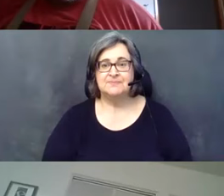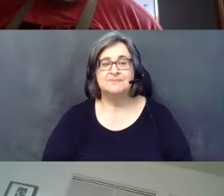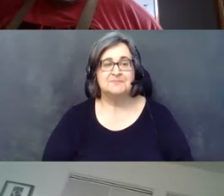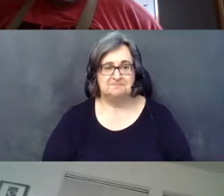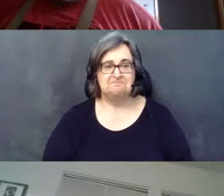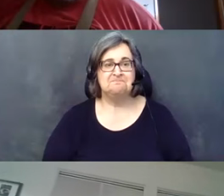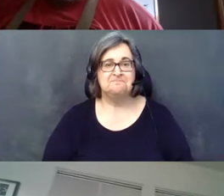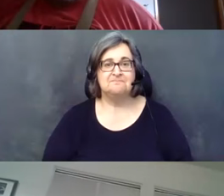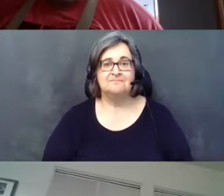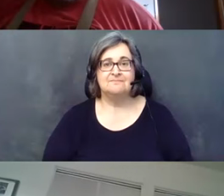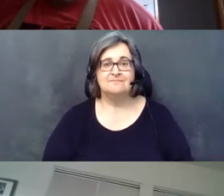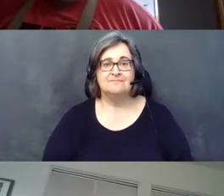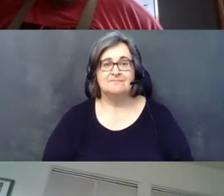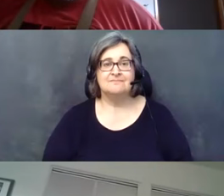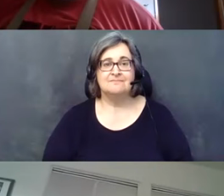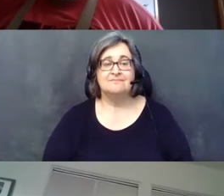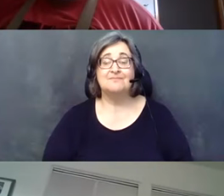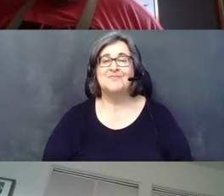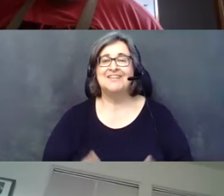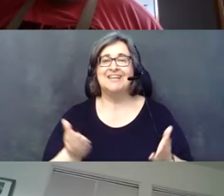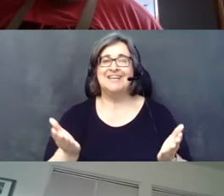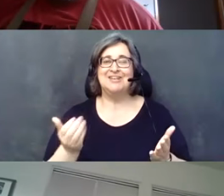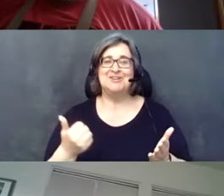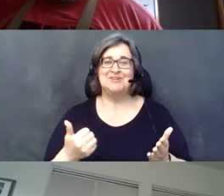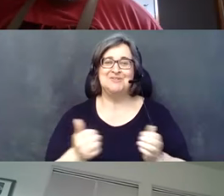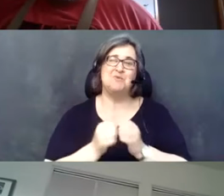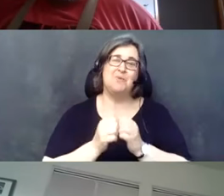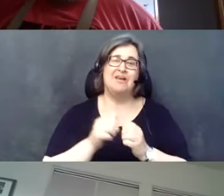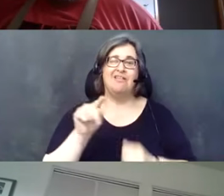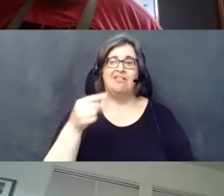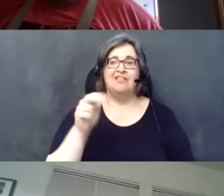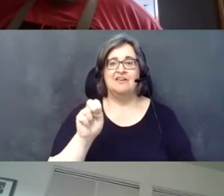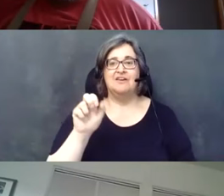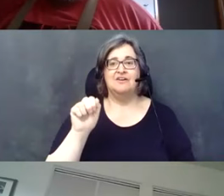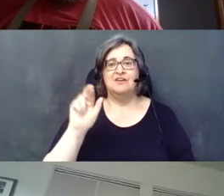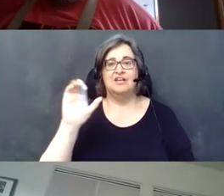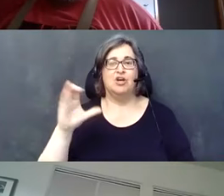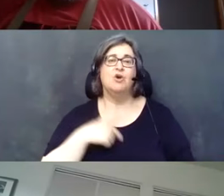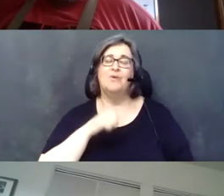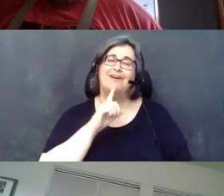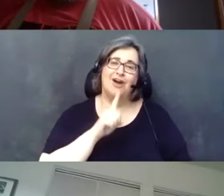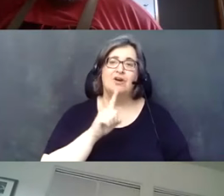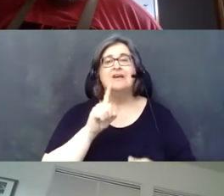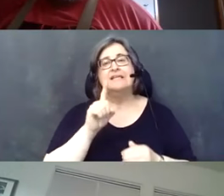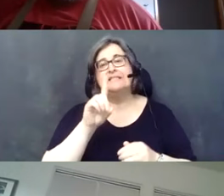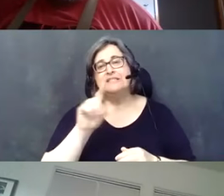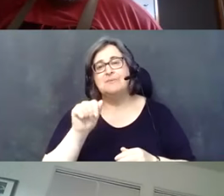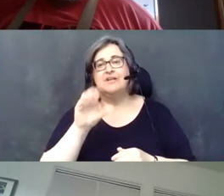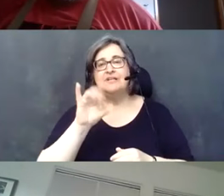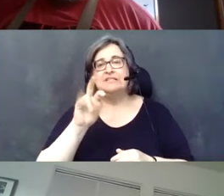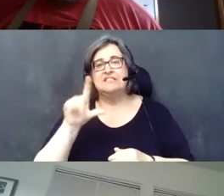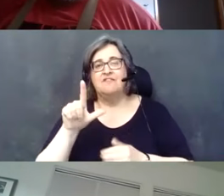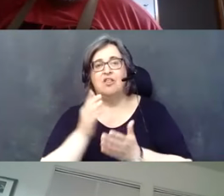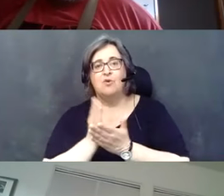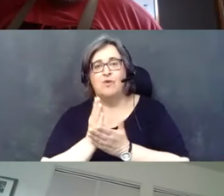Okay. So we're here with the ARC. Obviously, we're a disability civil rights organization, but we